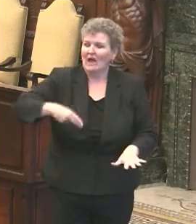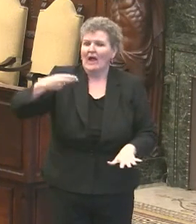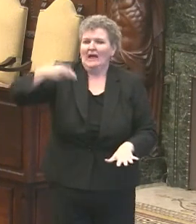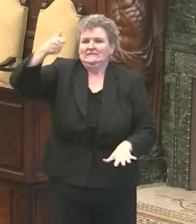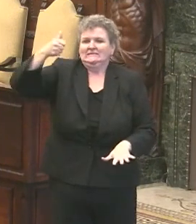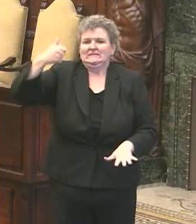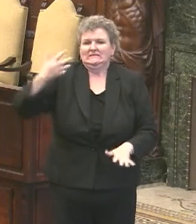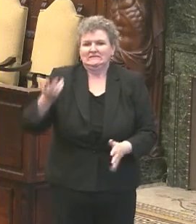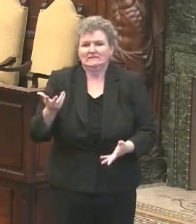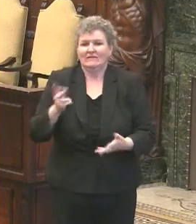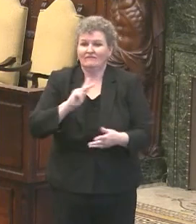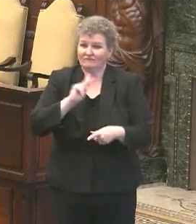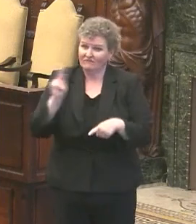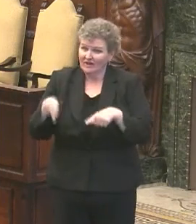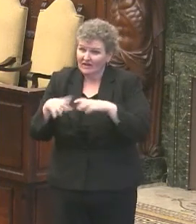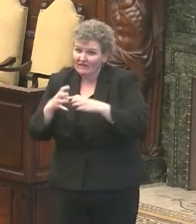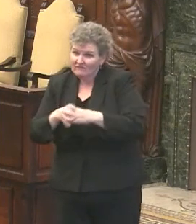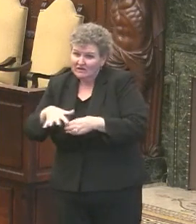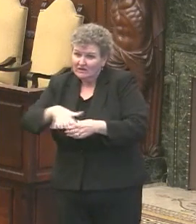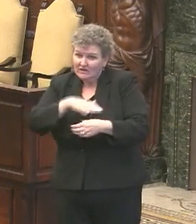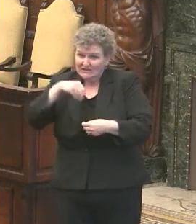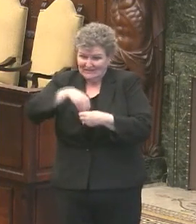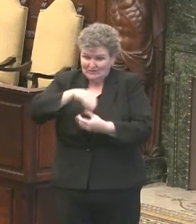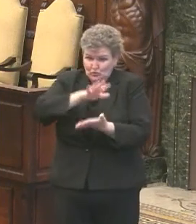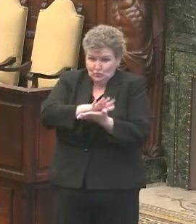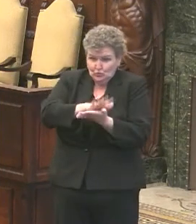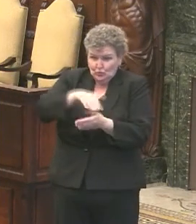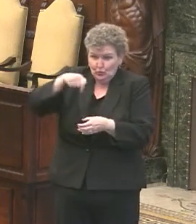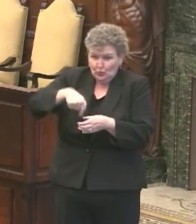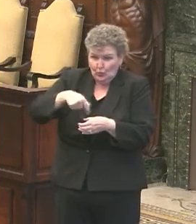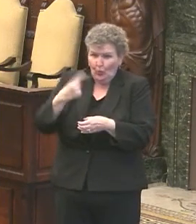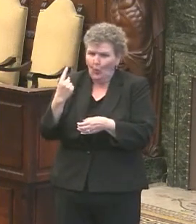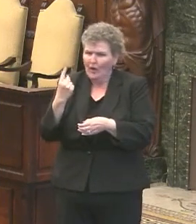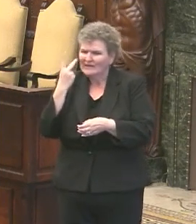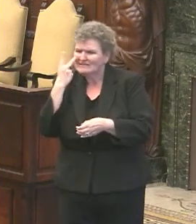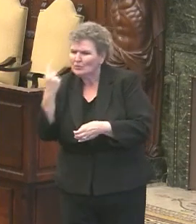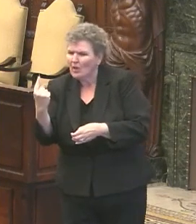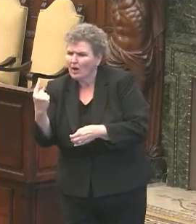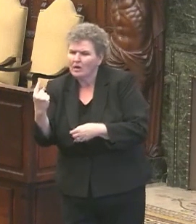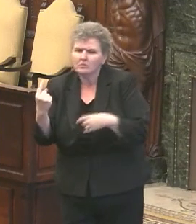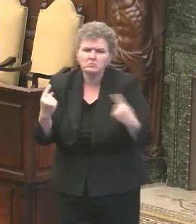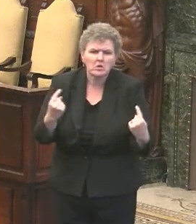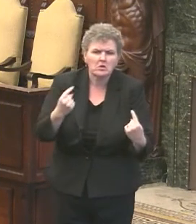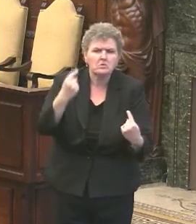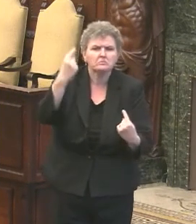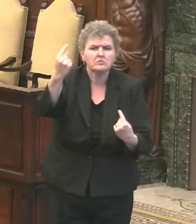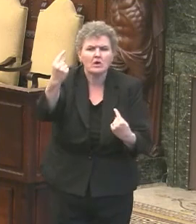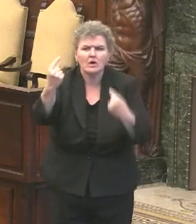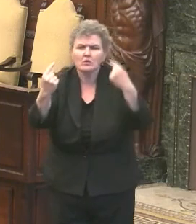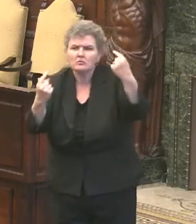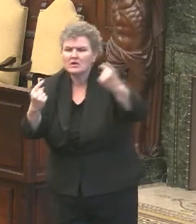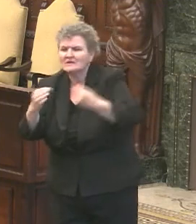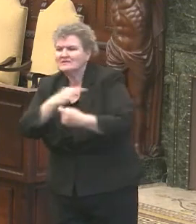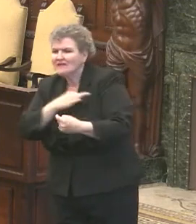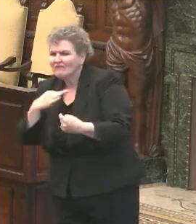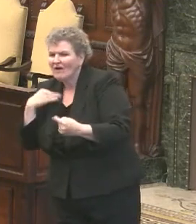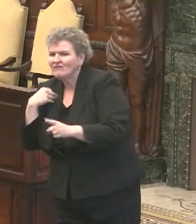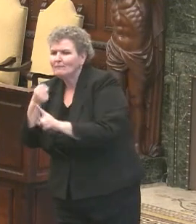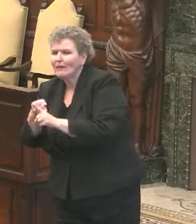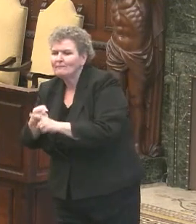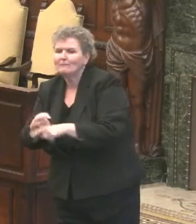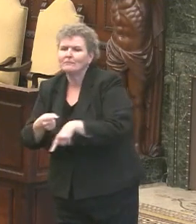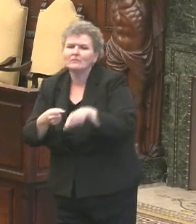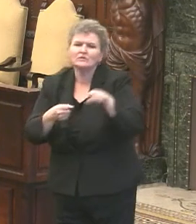Philadelphia, just a word or two on schools. We're continuing to see isolated cases in students and in staff. And some schools have had more than one